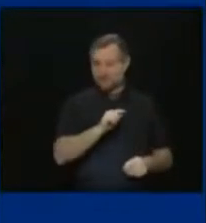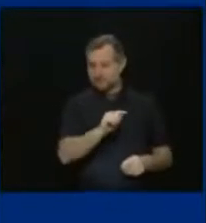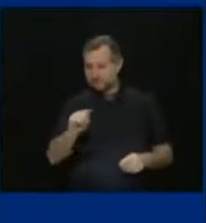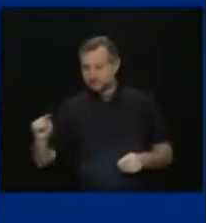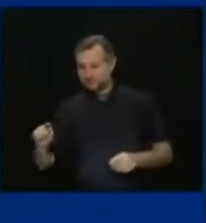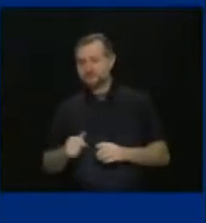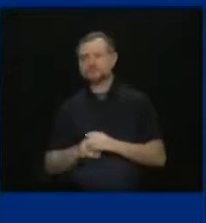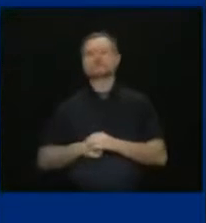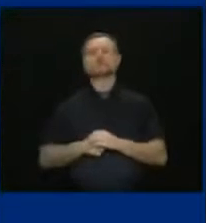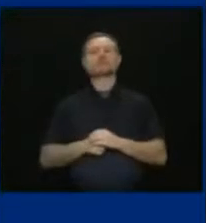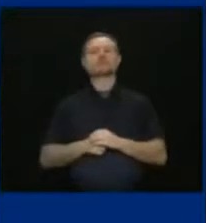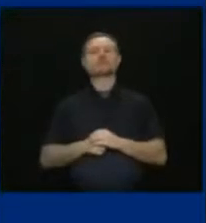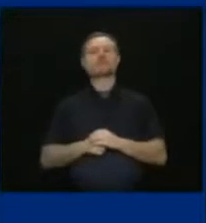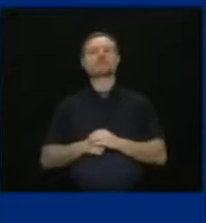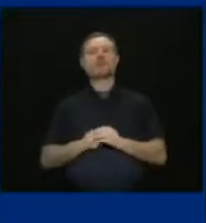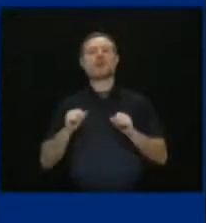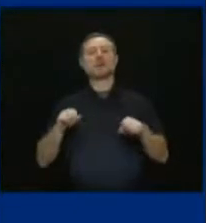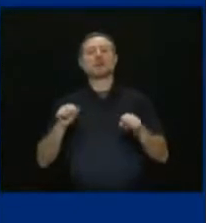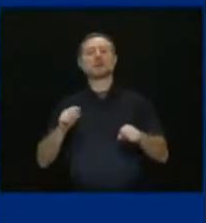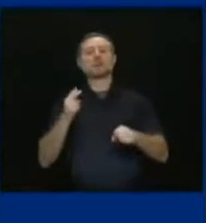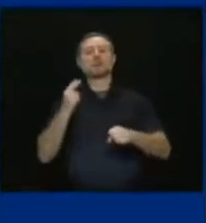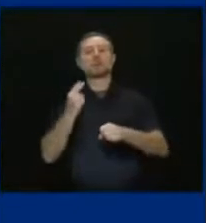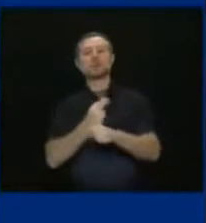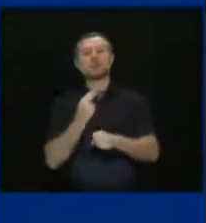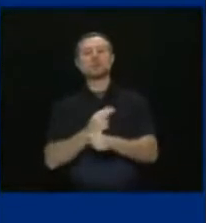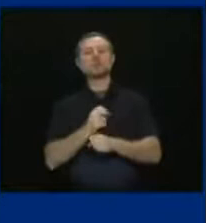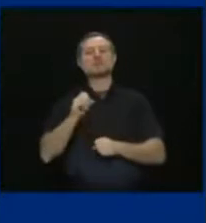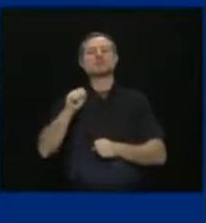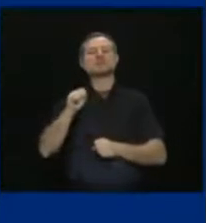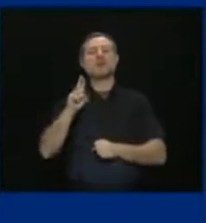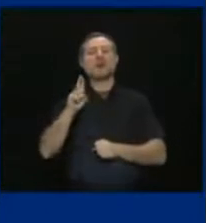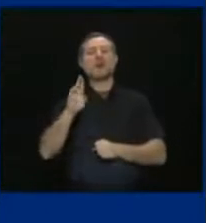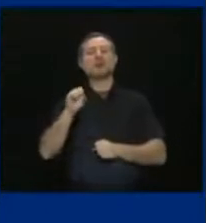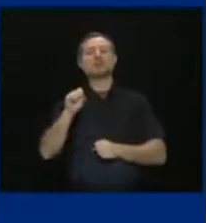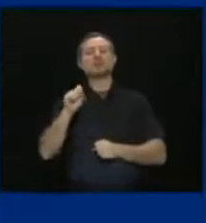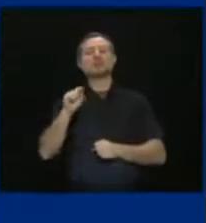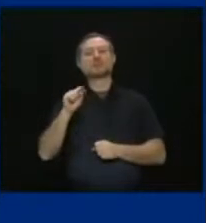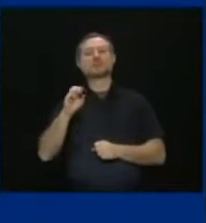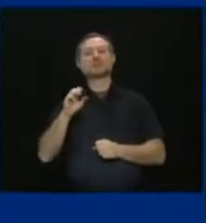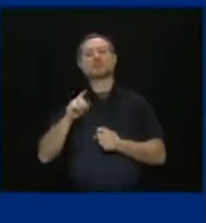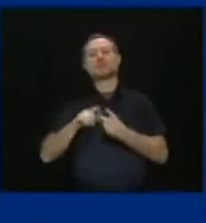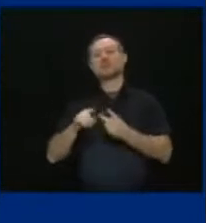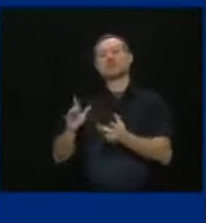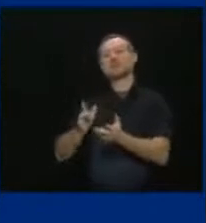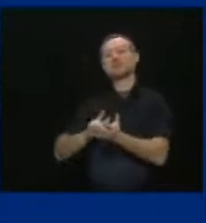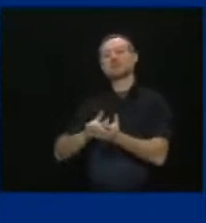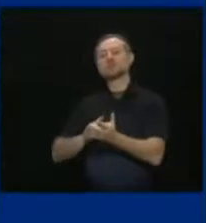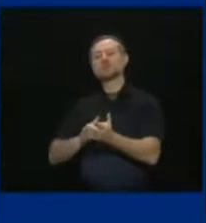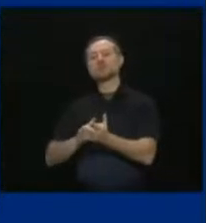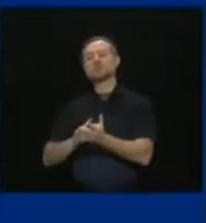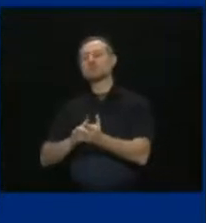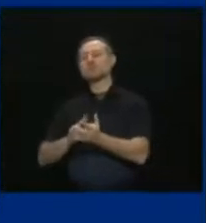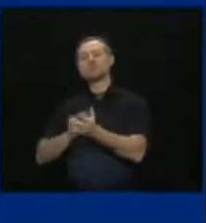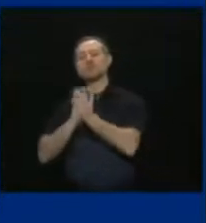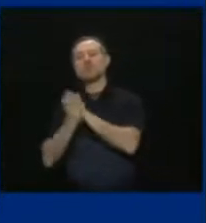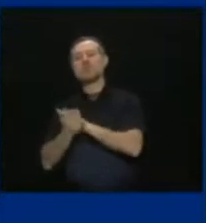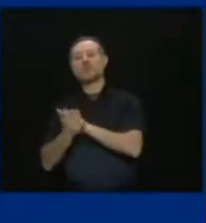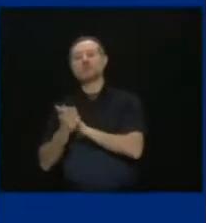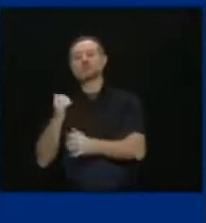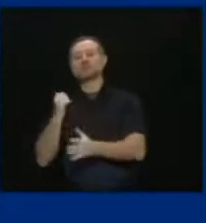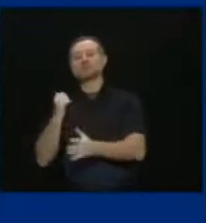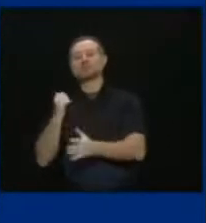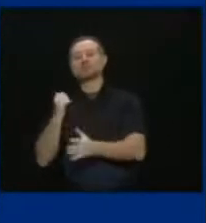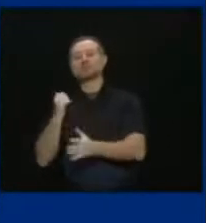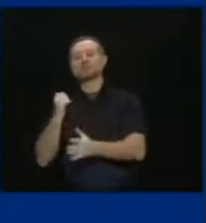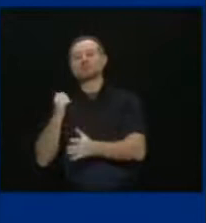awesome she is. We help people, get them through this, stop locking them up if their crime does not justify it, and we can